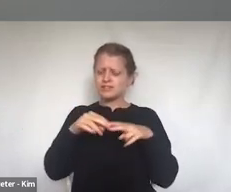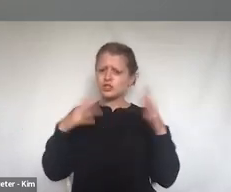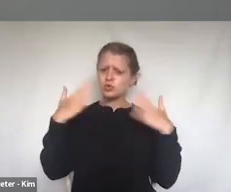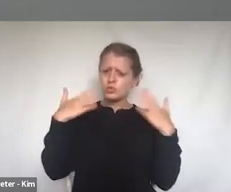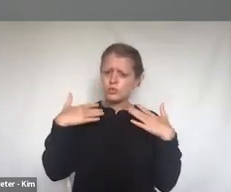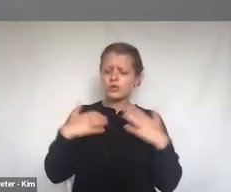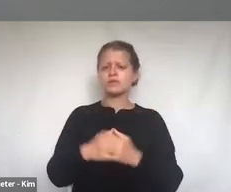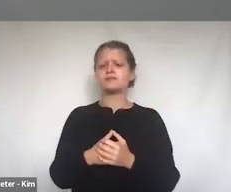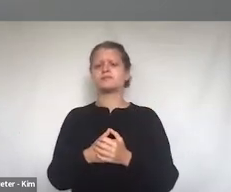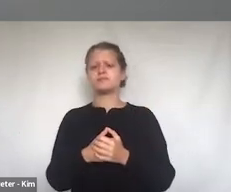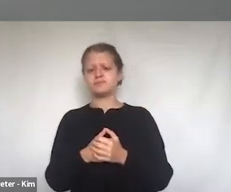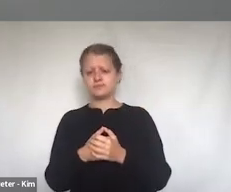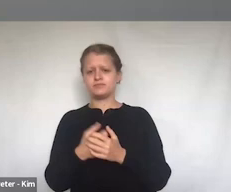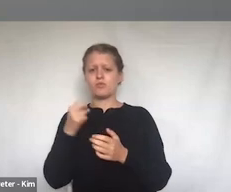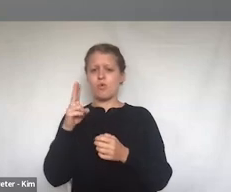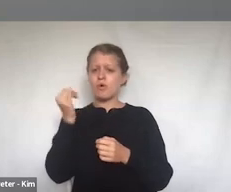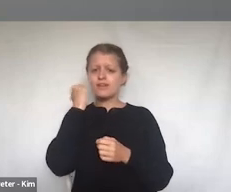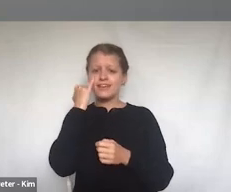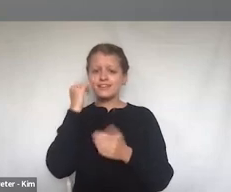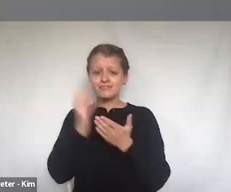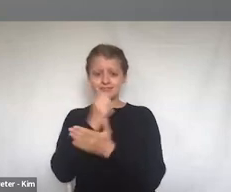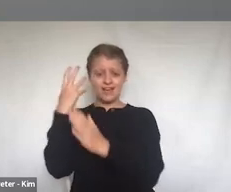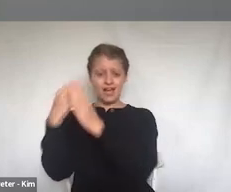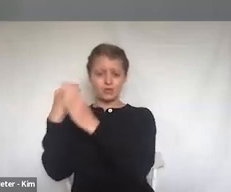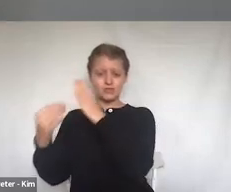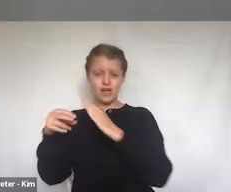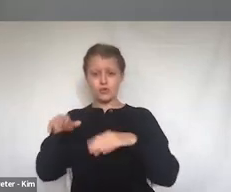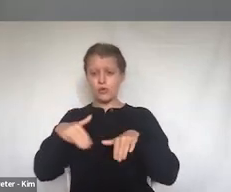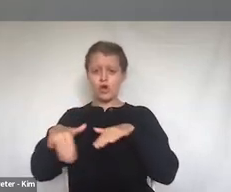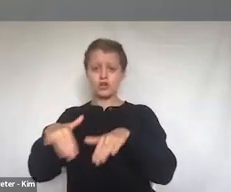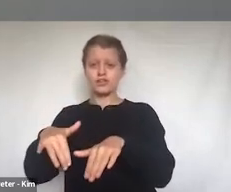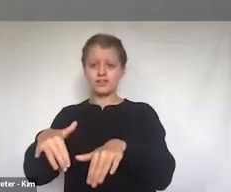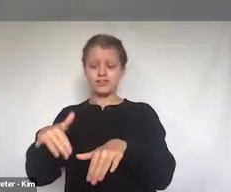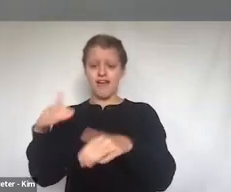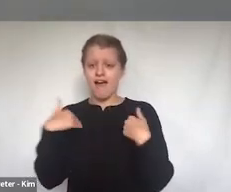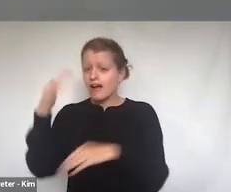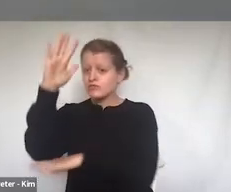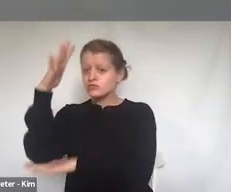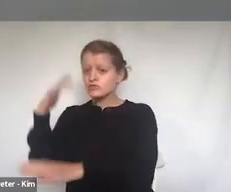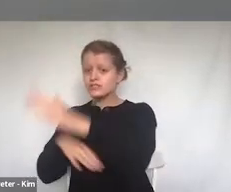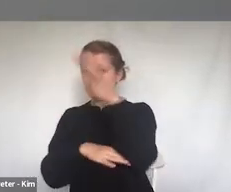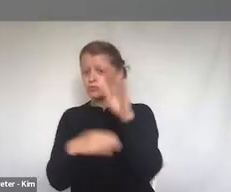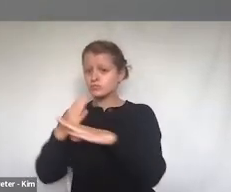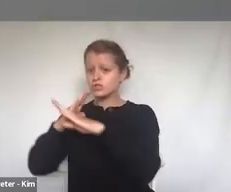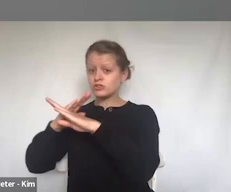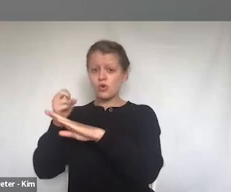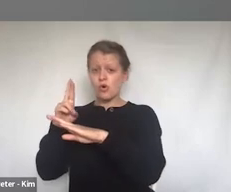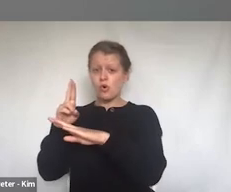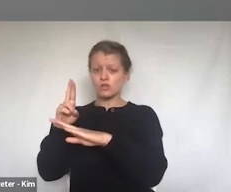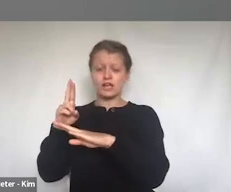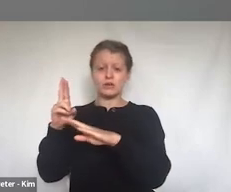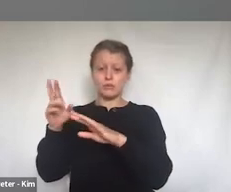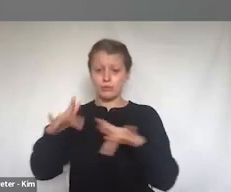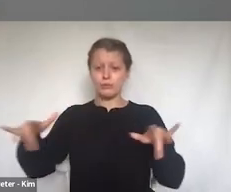shaded to stay cool? You know, are there water fountains along the way? Those kind of things. Figure out where you're